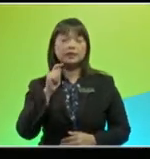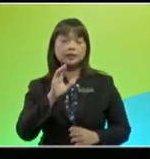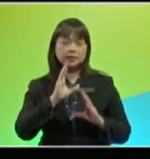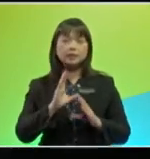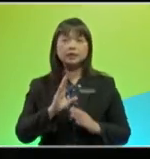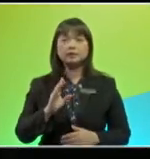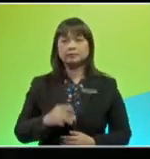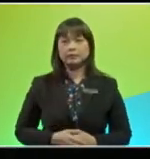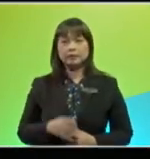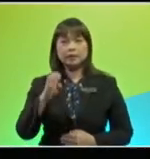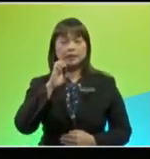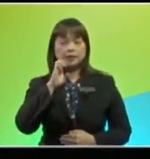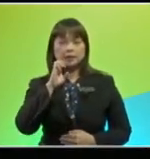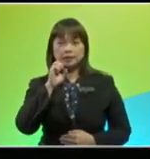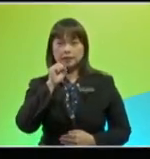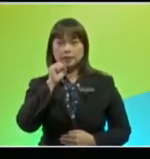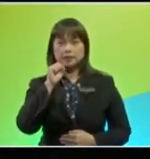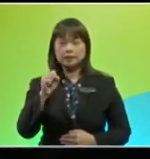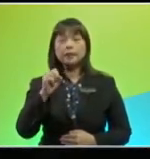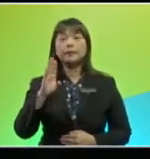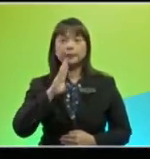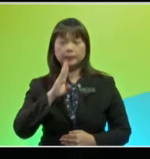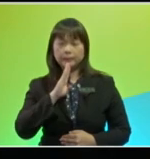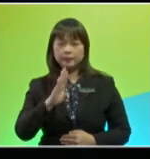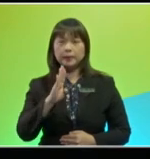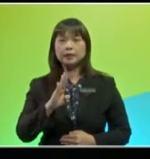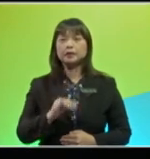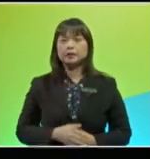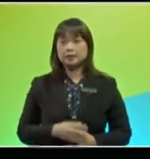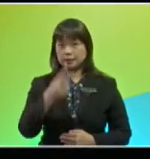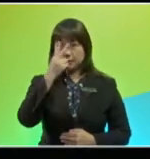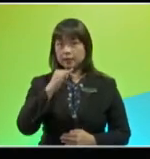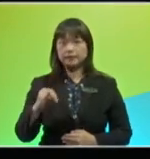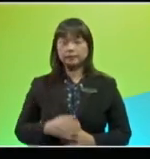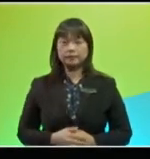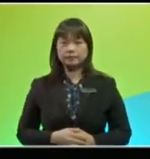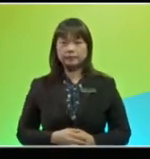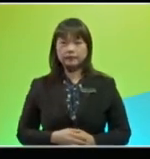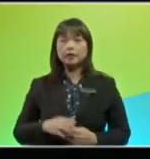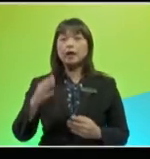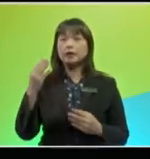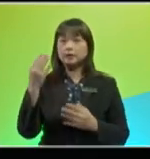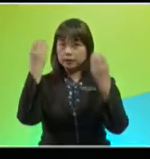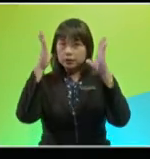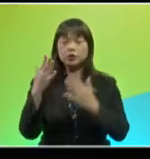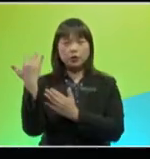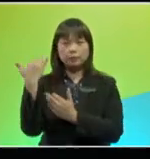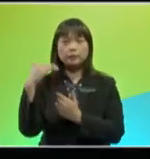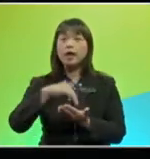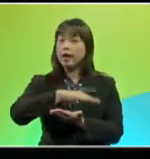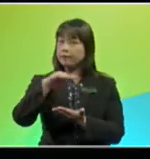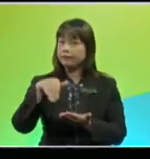awesome. Okay. All right. That's about it. I hope everyone at home fully understands the crescent moon, the new